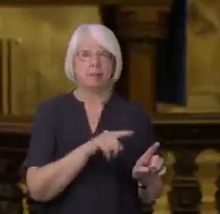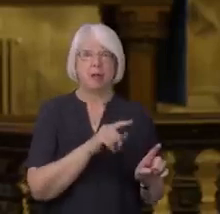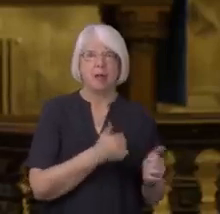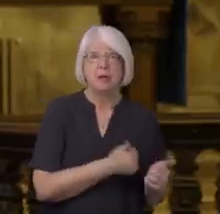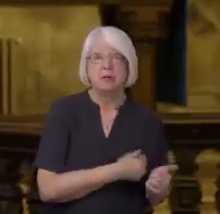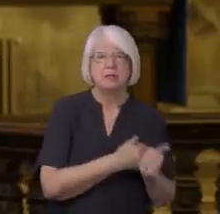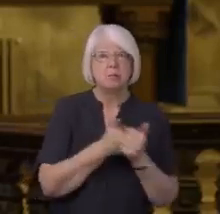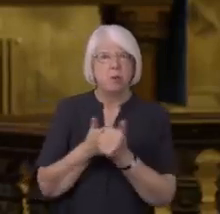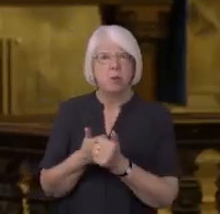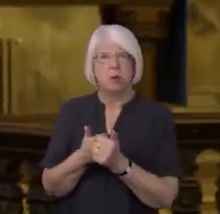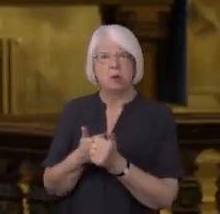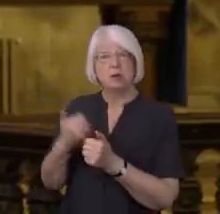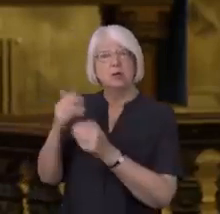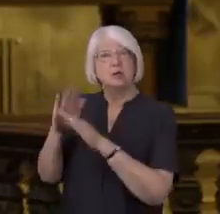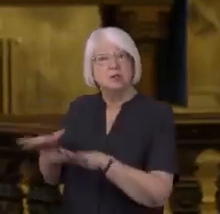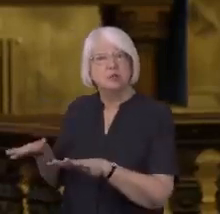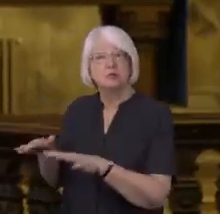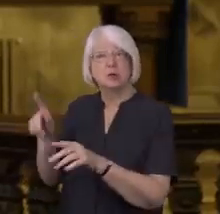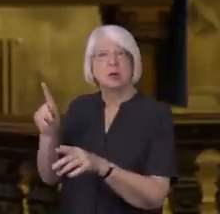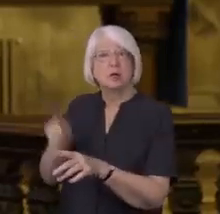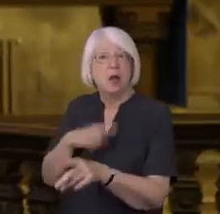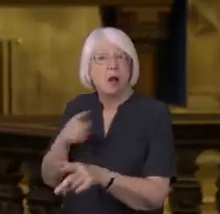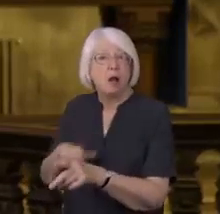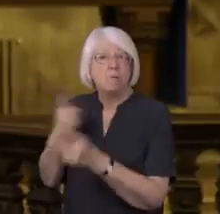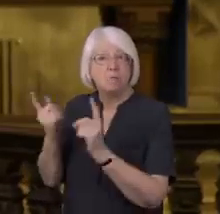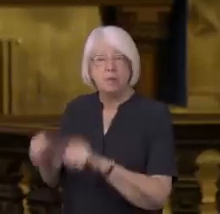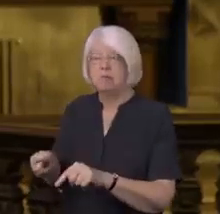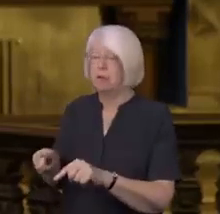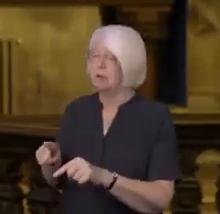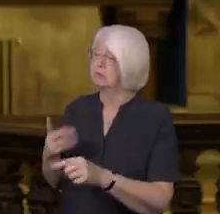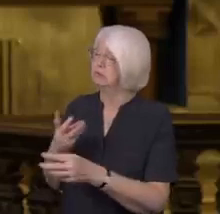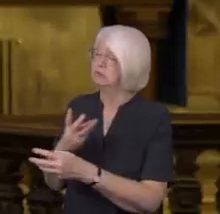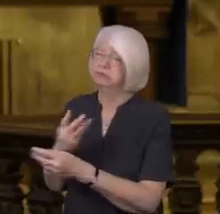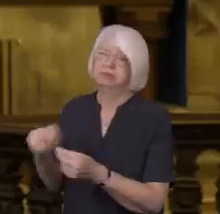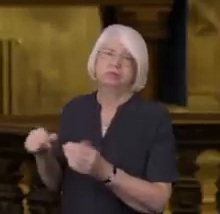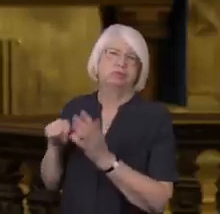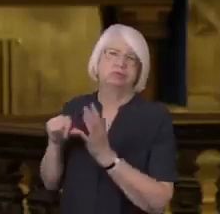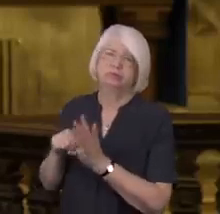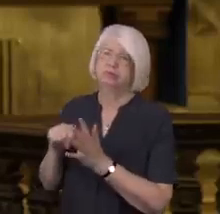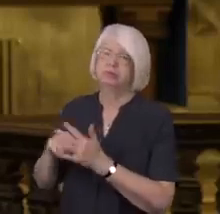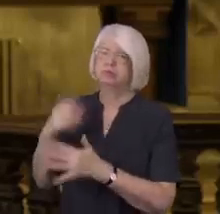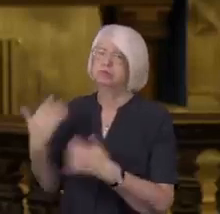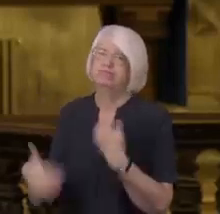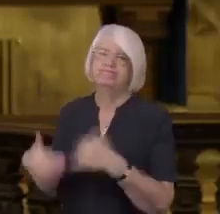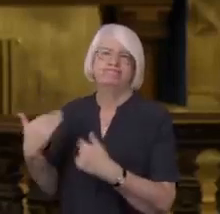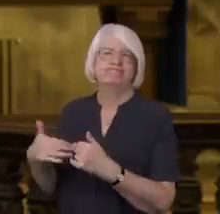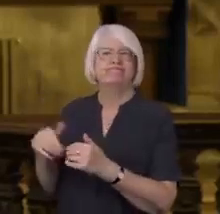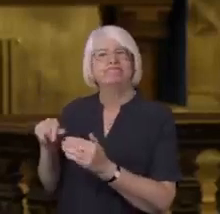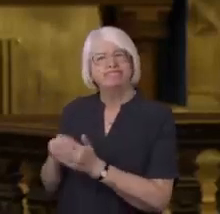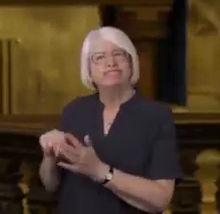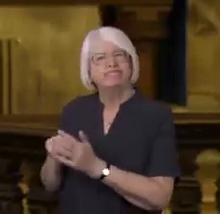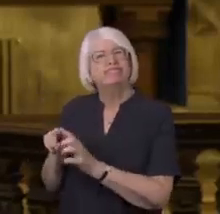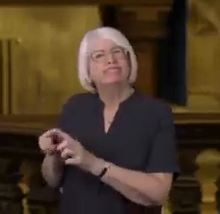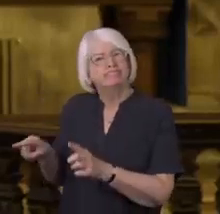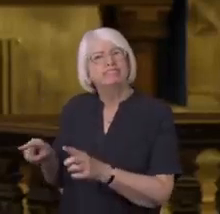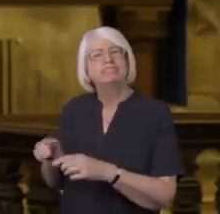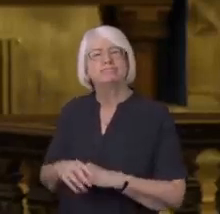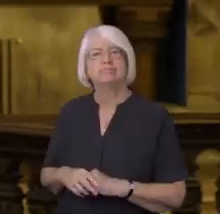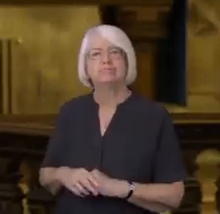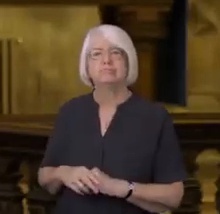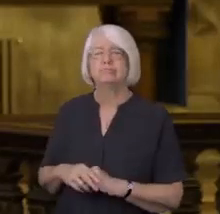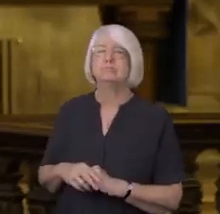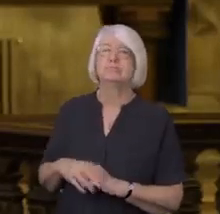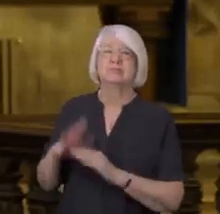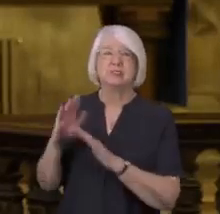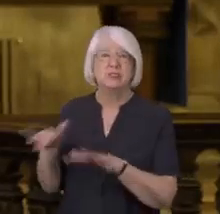children and young people in some of the most difficult places of struggle and pain in our country.